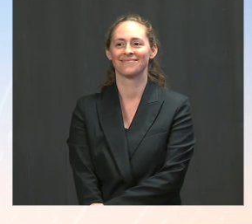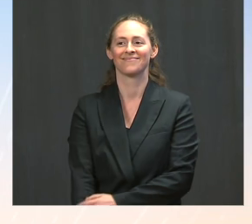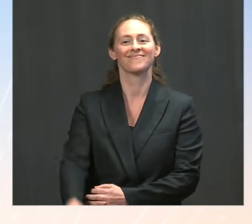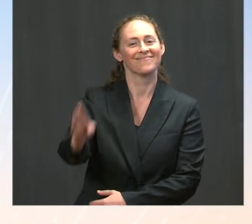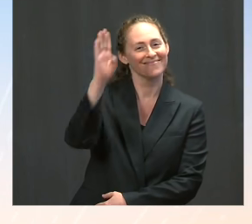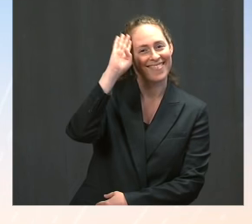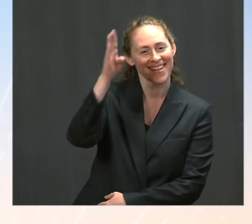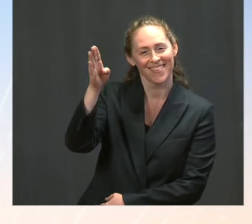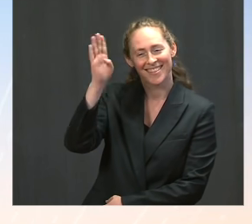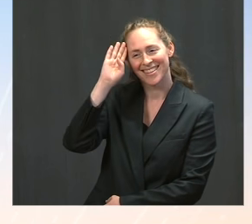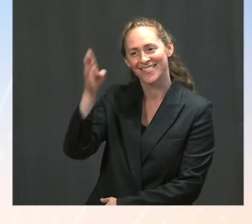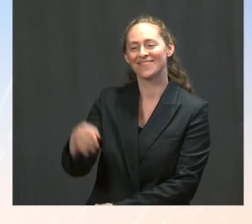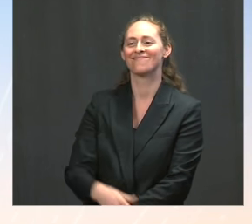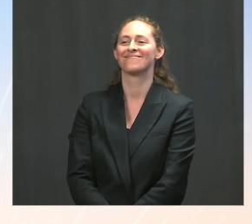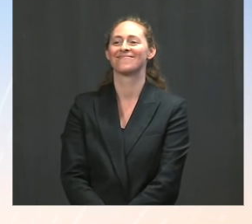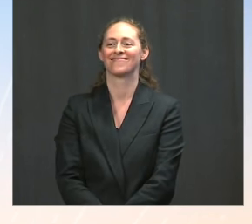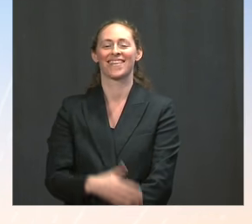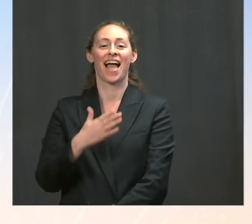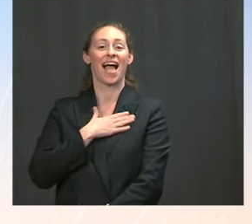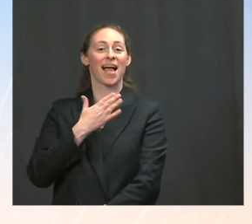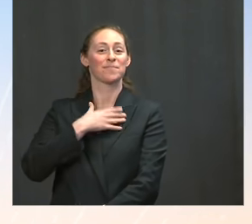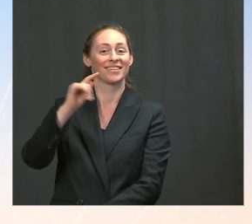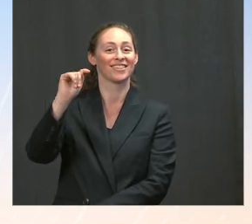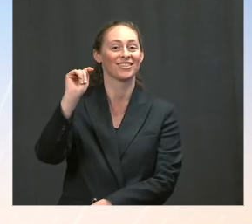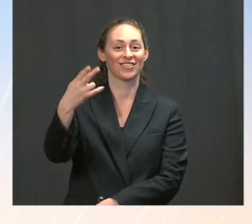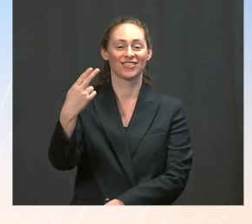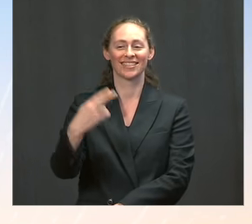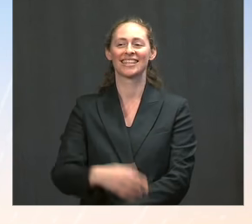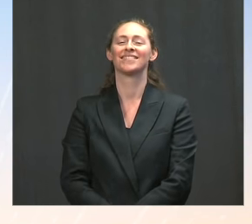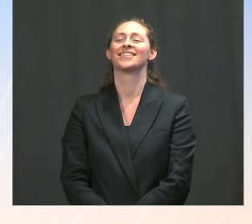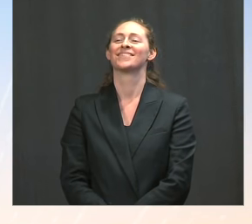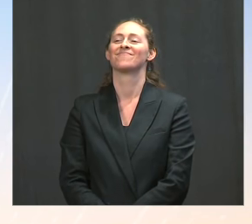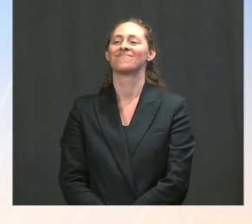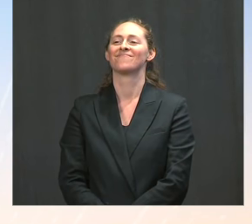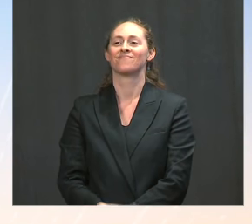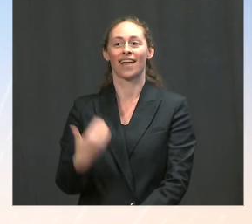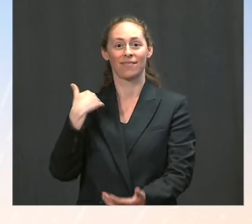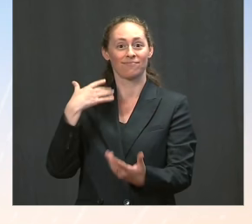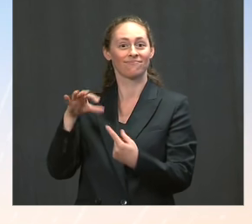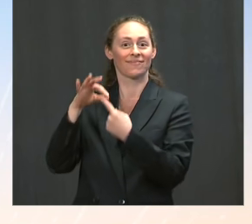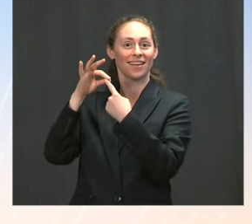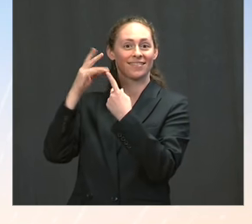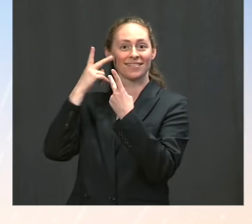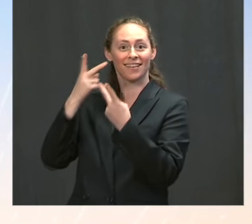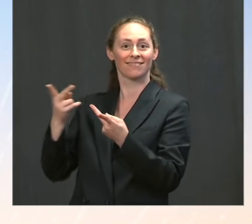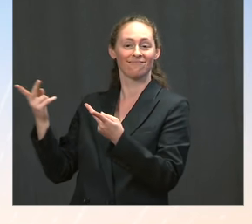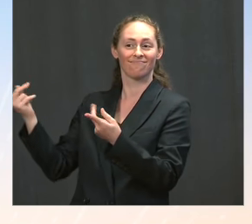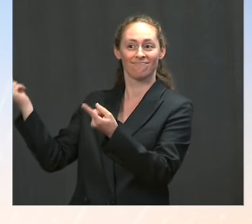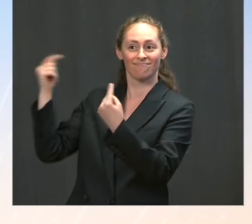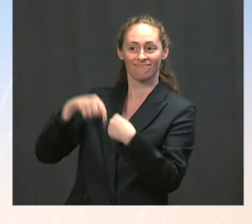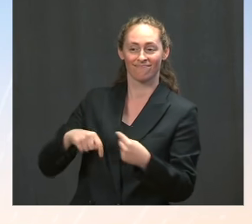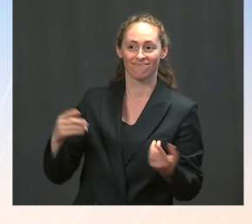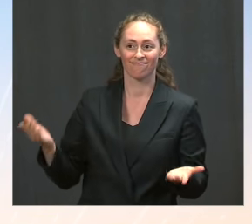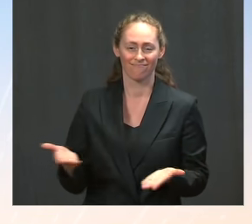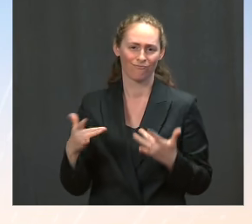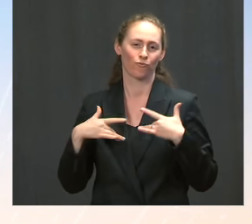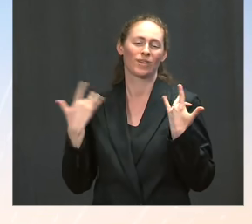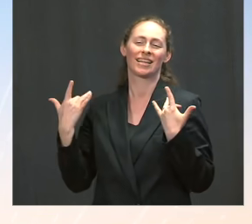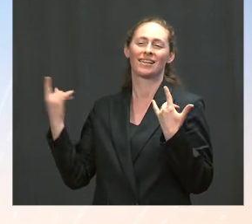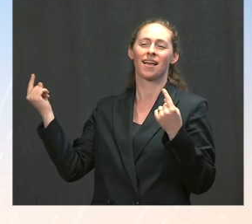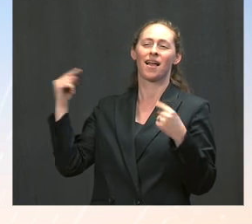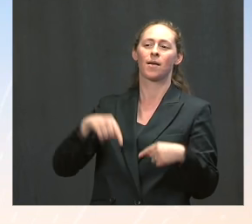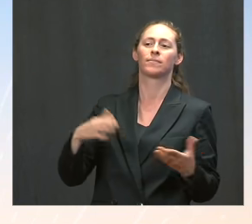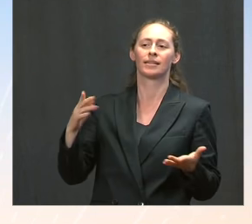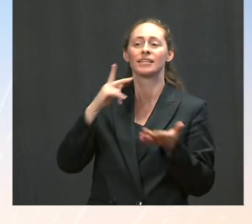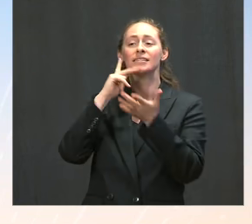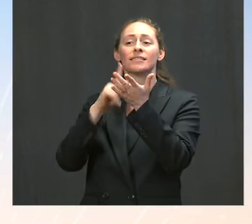Happy Thursday. Okay, we have a special guest. Happy to welcome back Secretary of Commerce Gina Raimondo. Today she